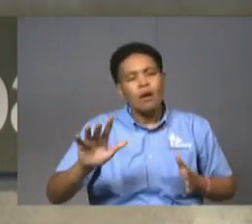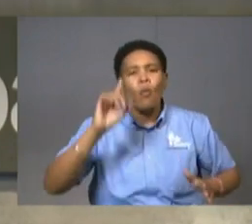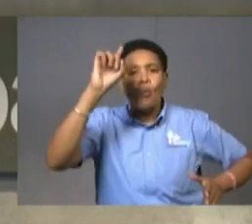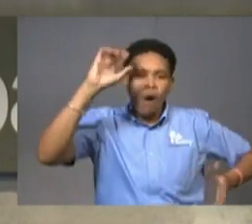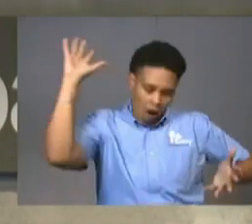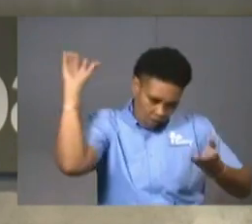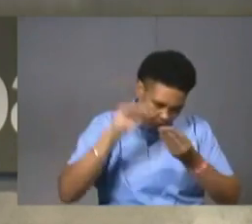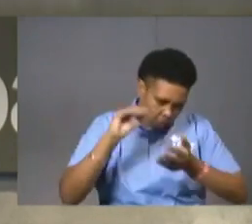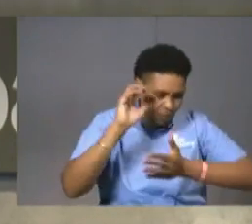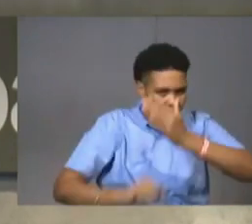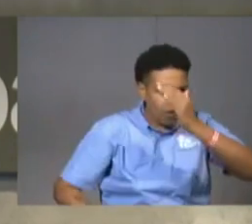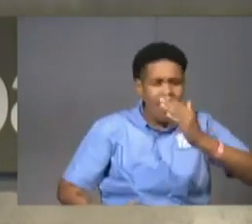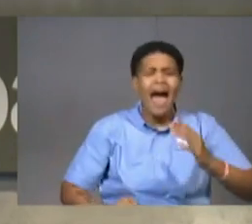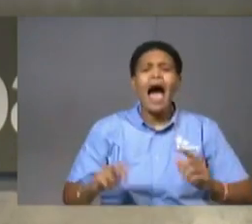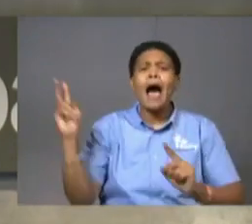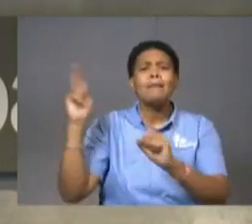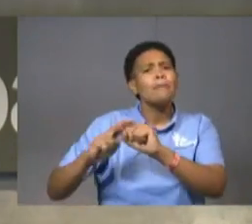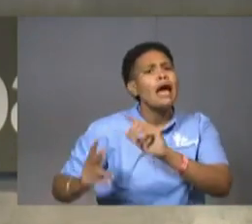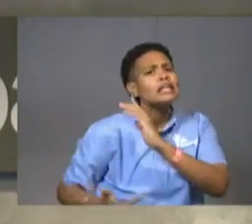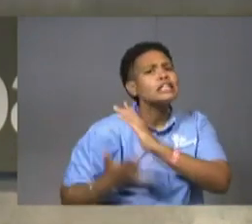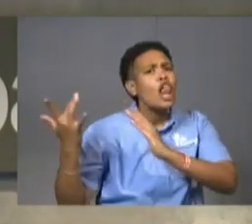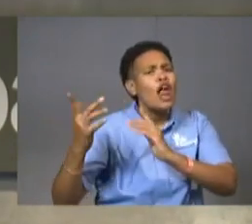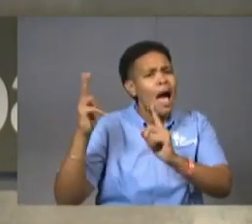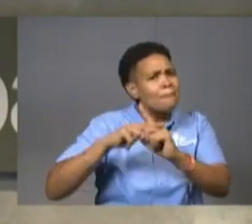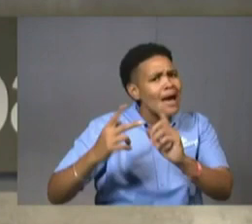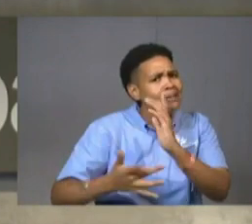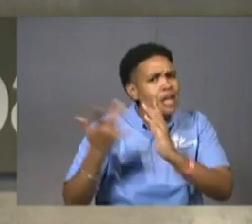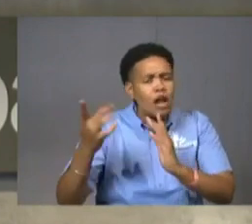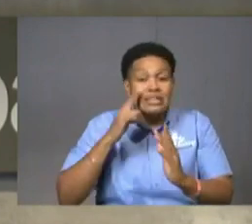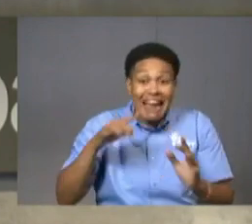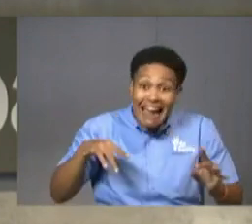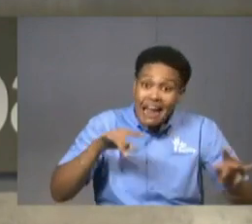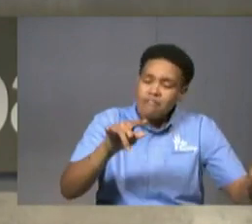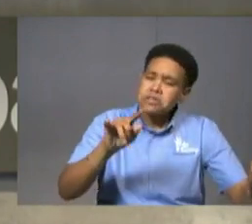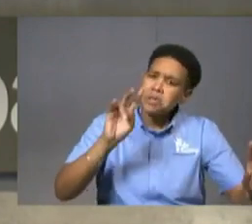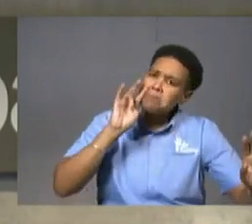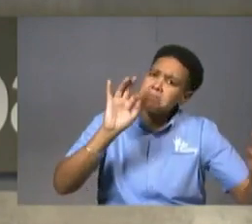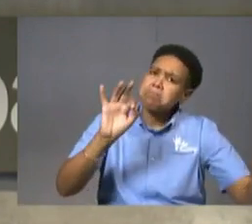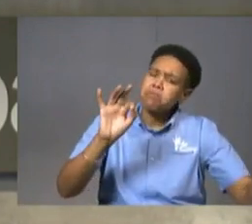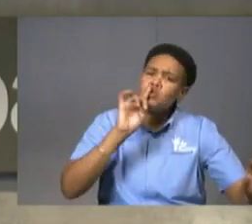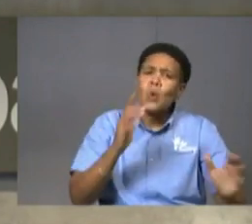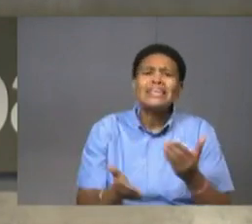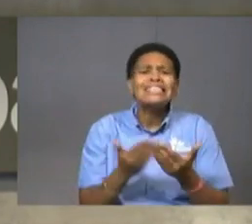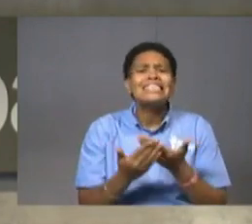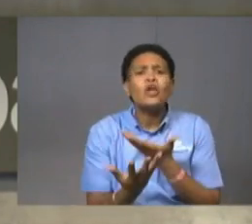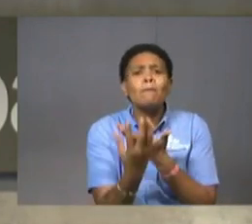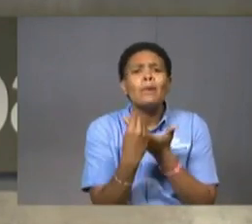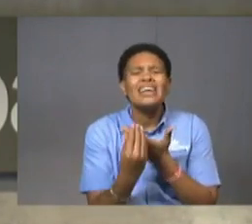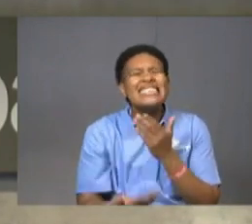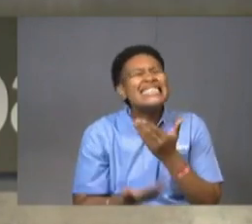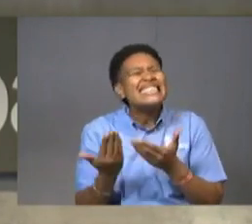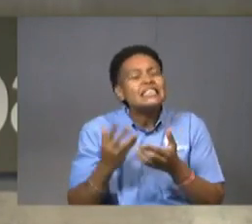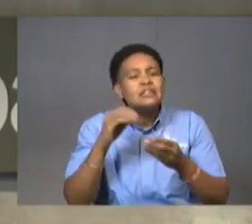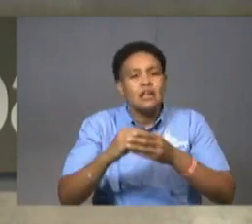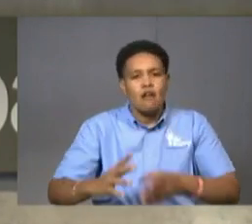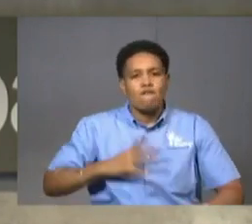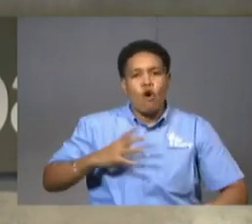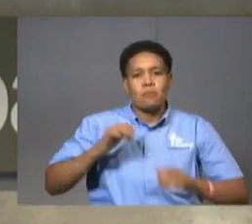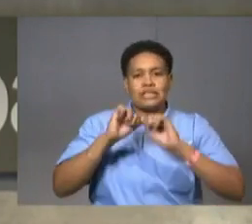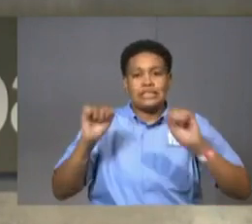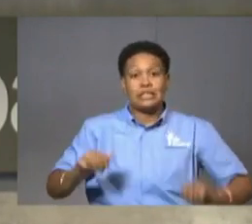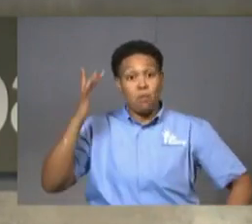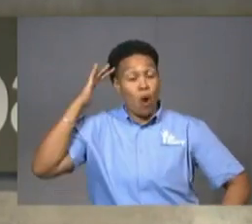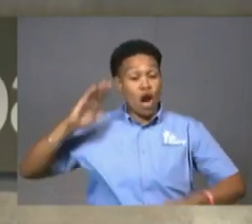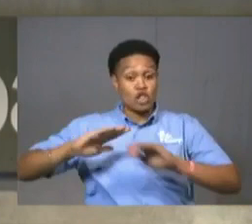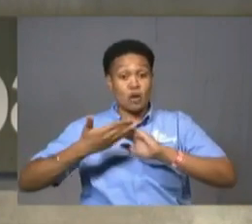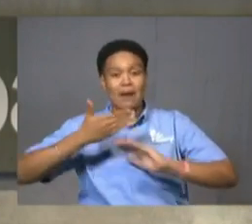to bear so that it's easier to be a part of the formal system. It's easier to participate because Jamaica is at its best